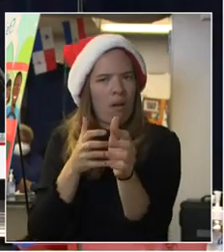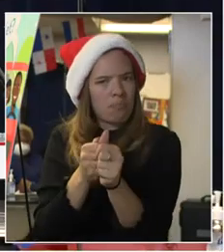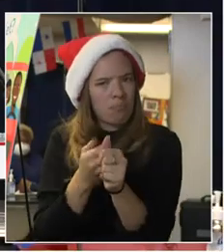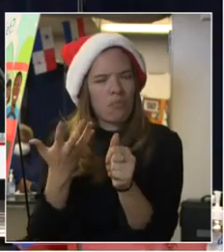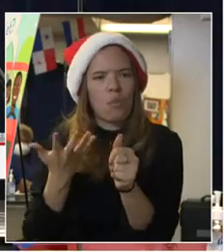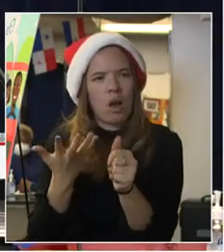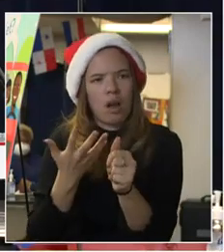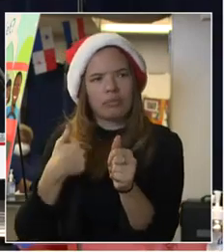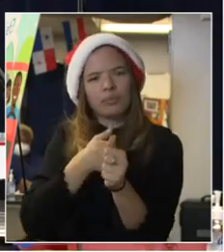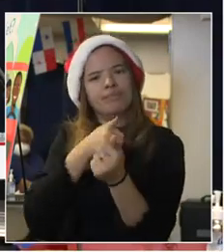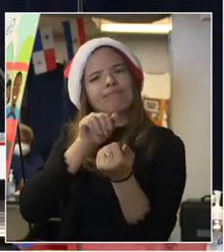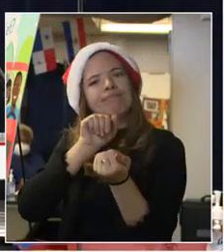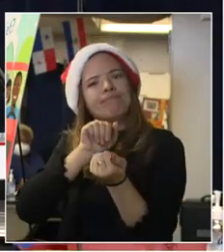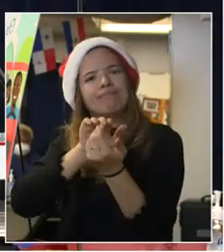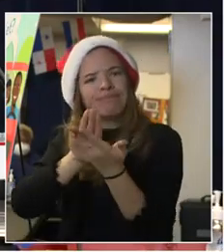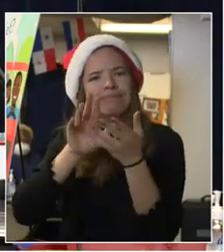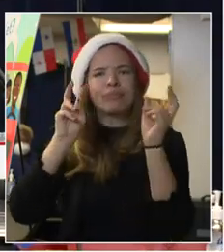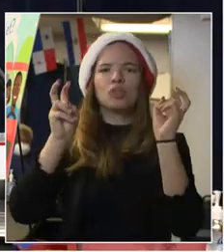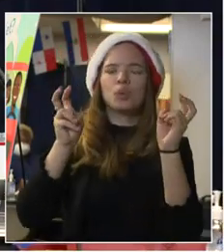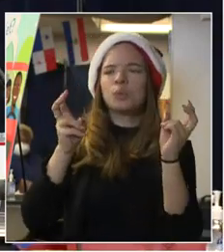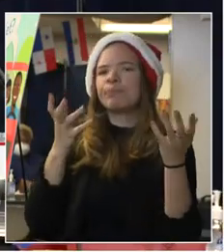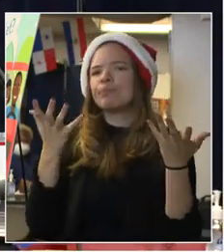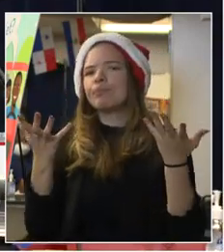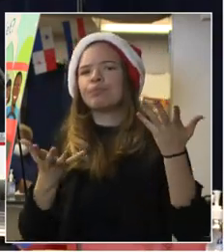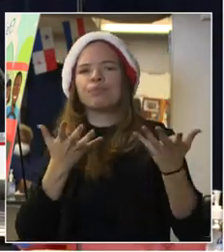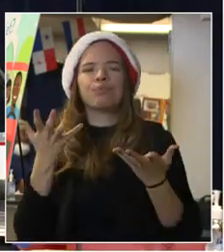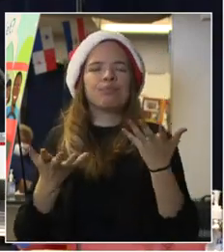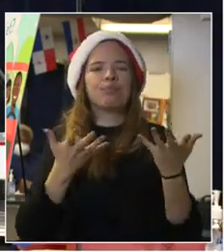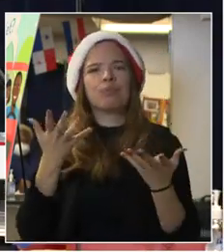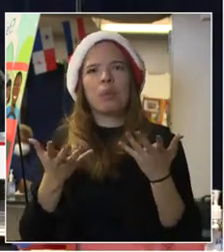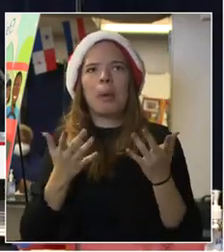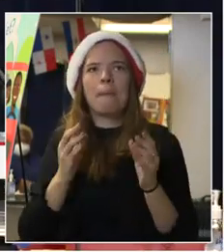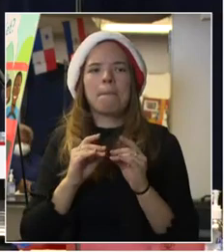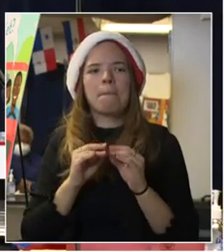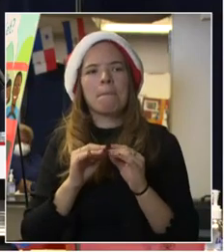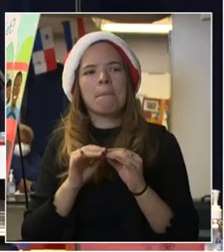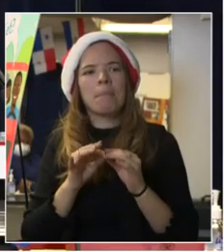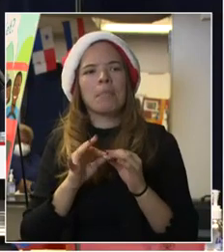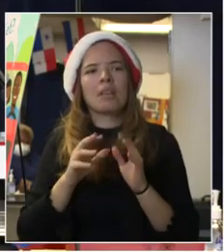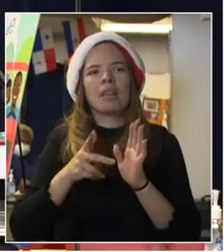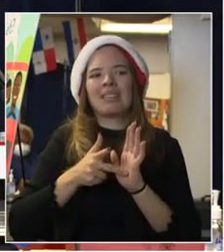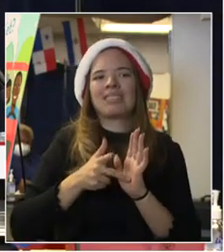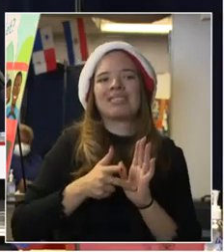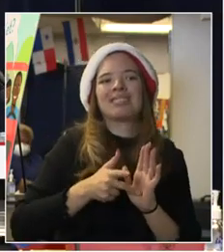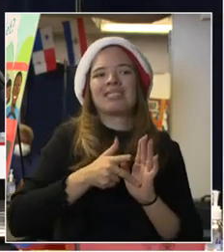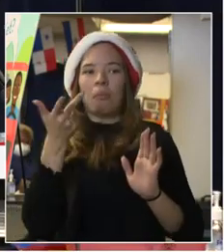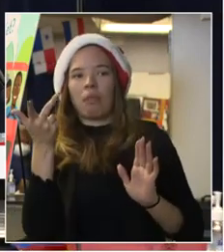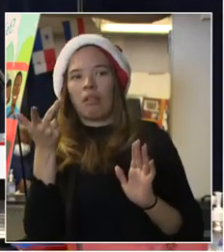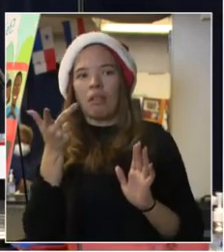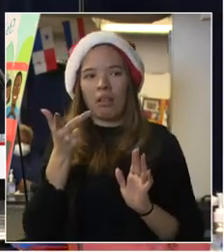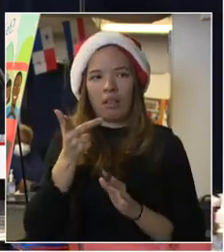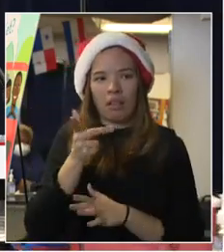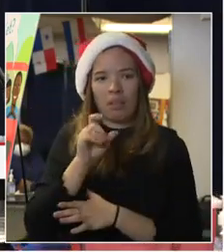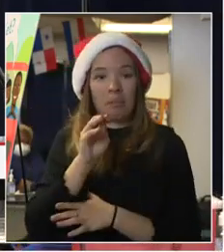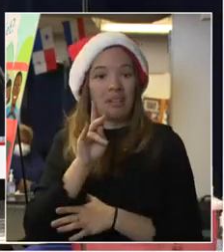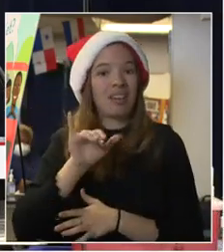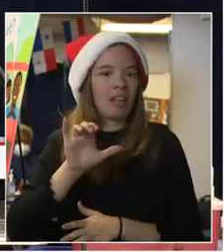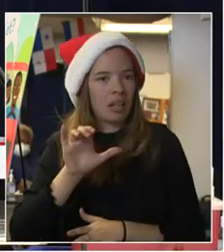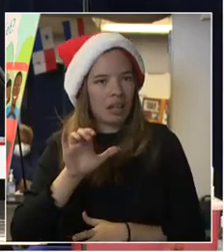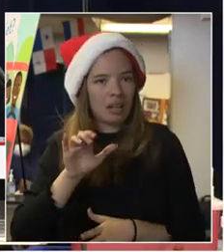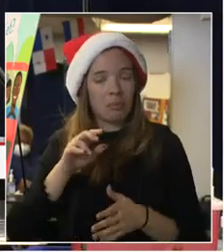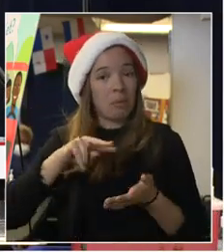what some refer to as the triple-demic: COVID, flu,